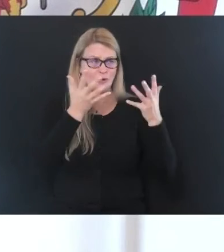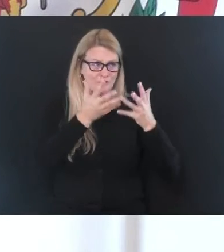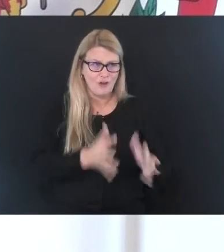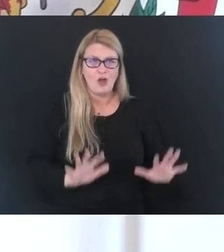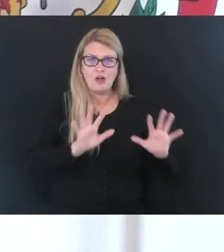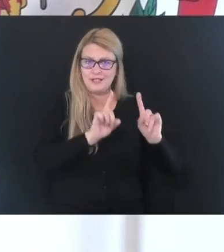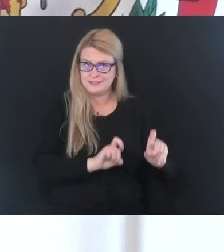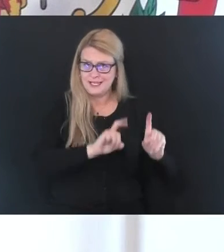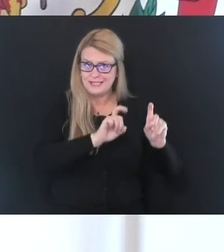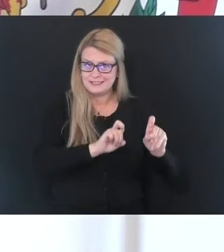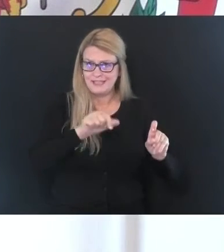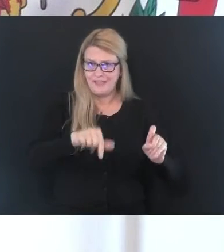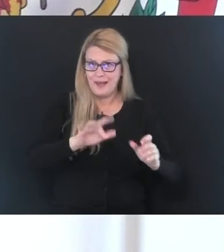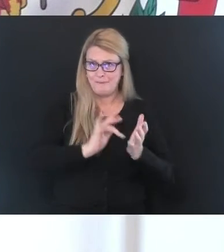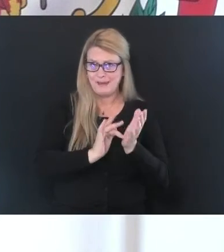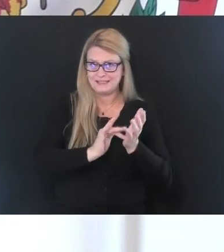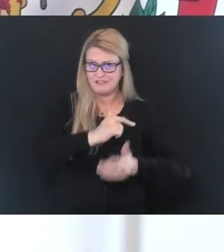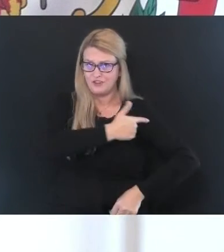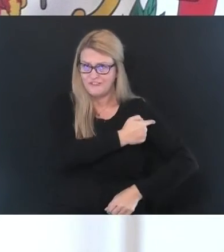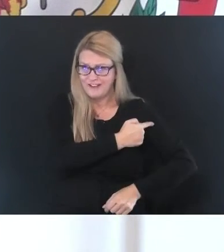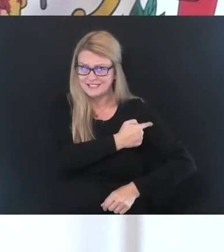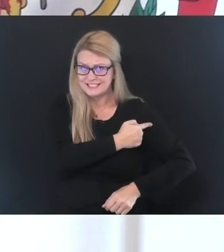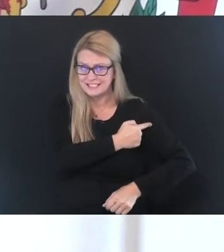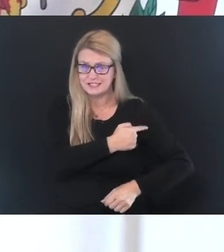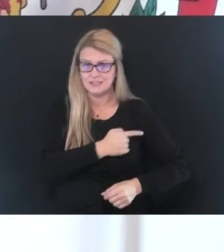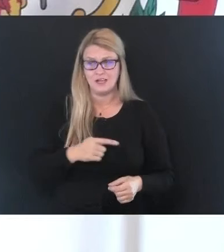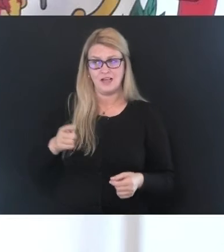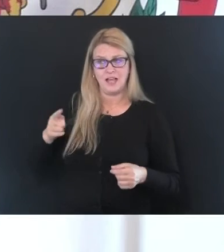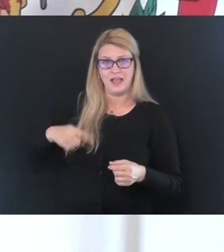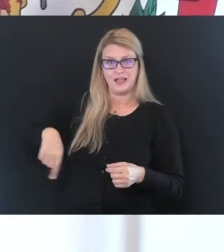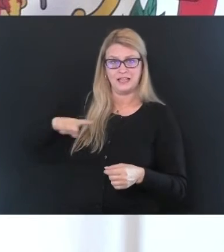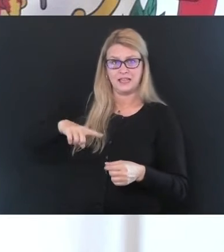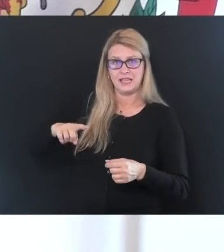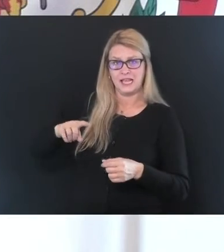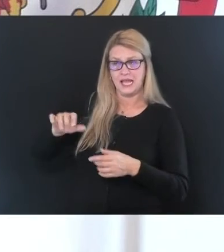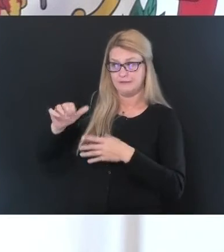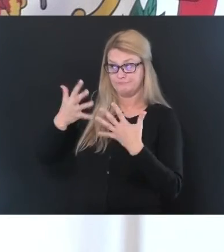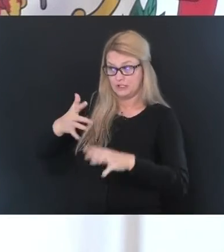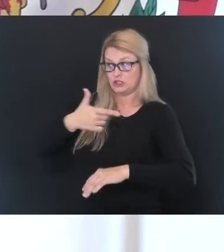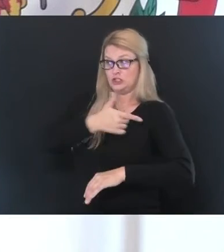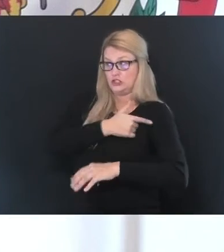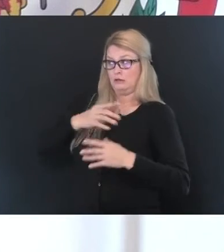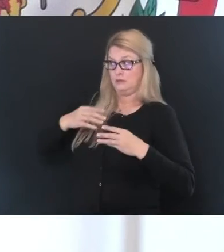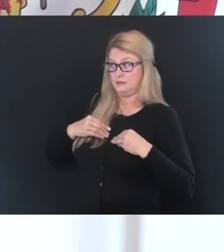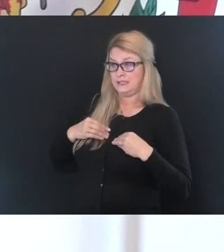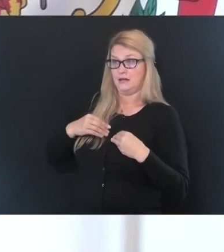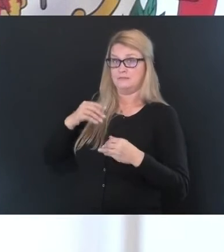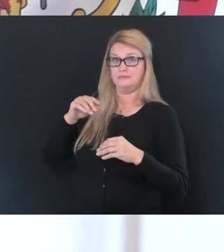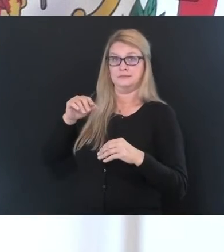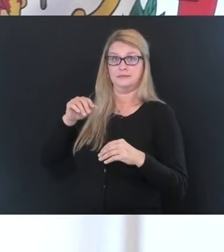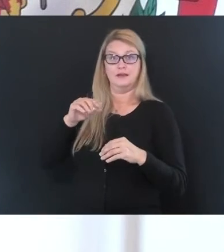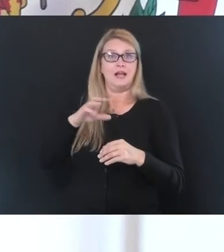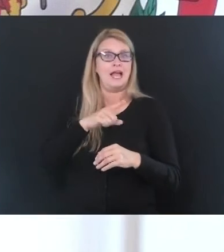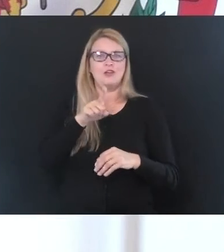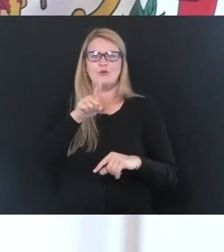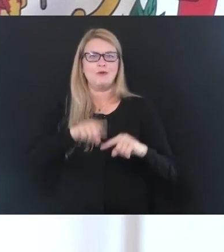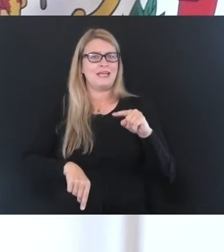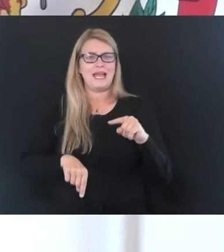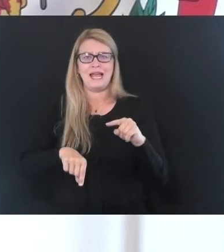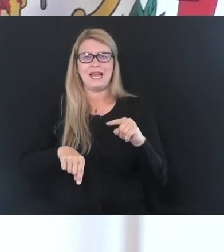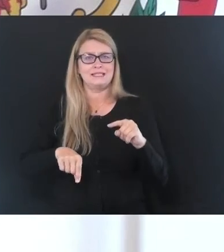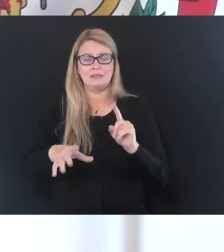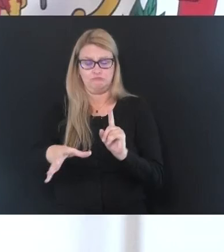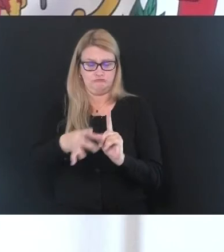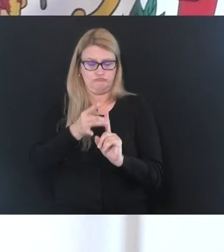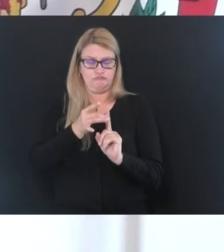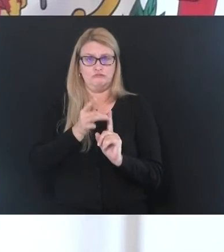tested. Tens of thousands of people went through the trials. Absolutely, you cannot get COVID from taking